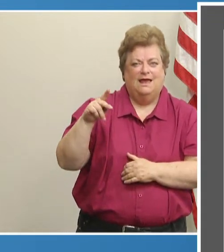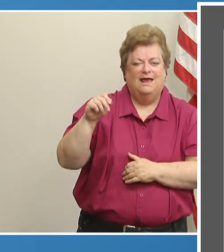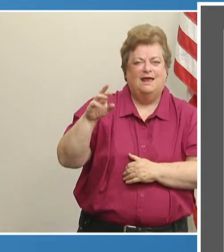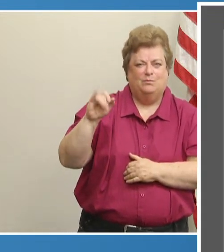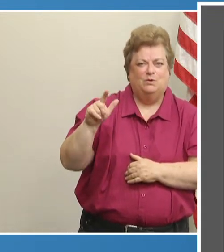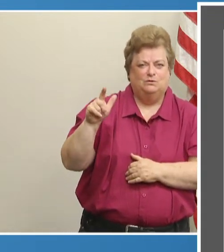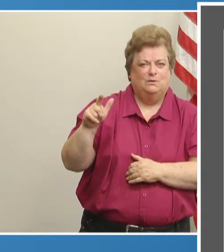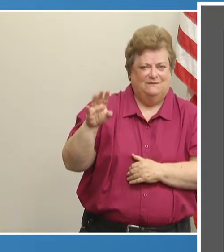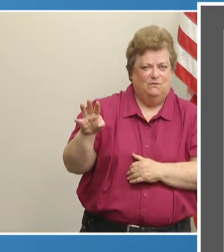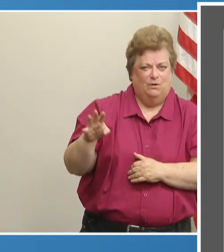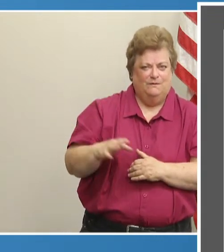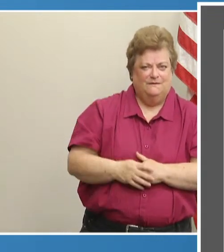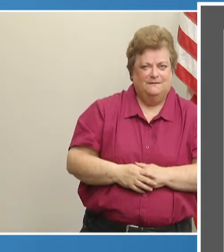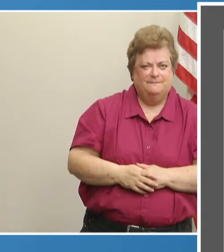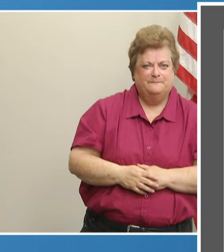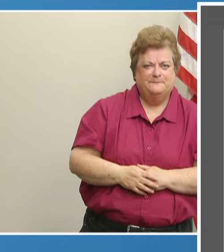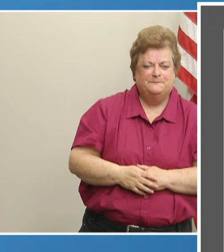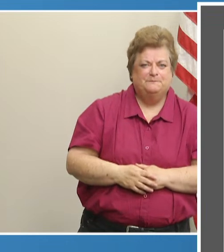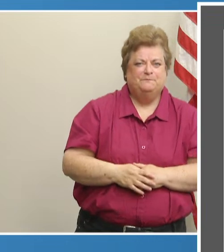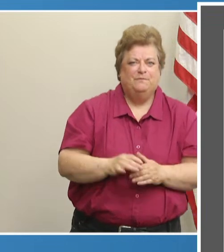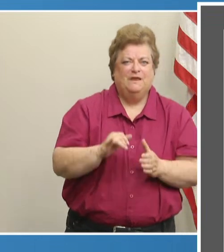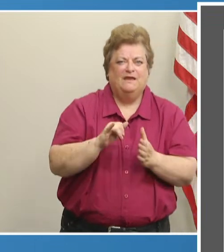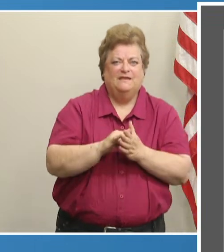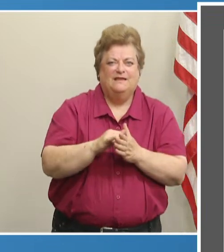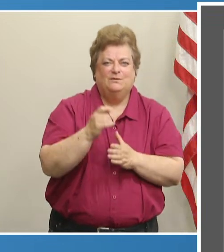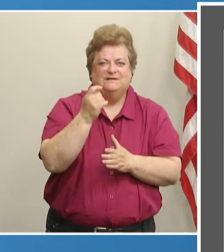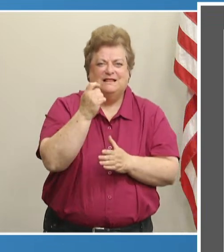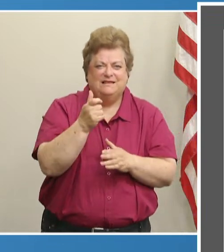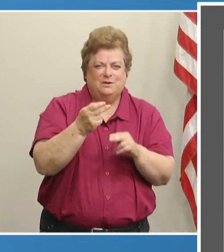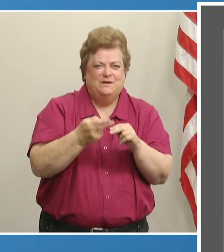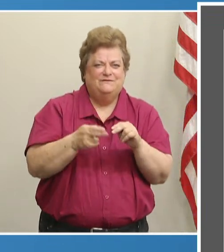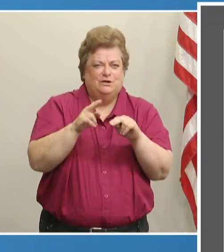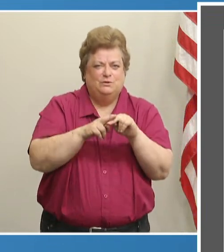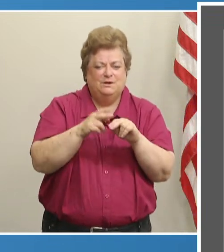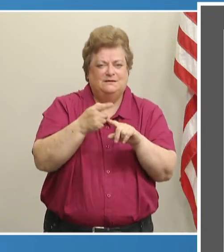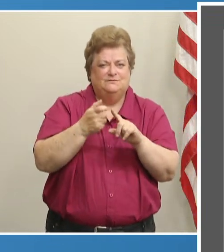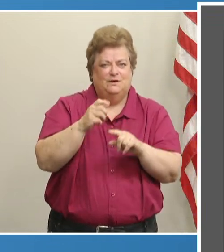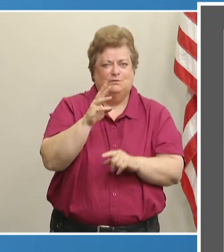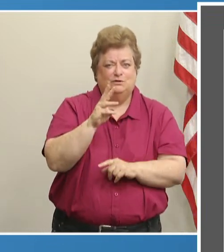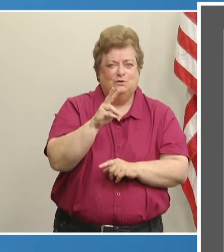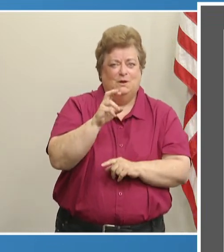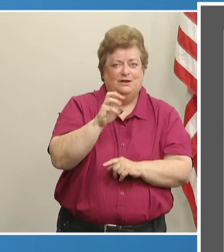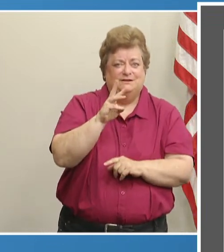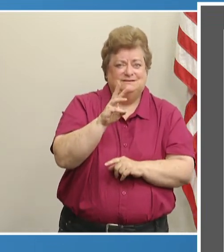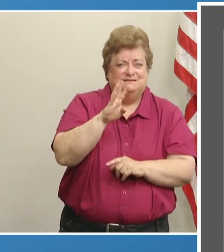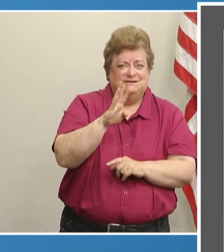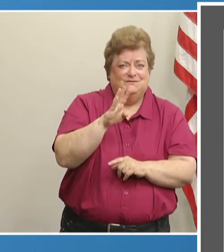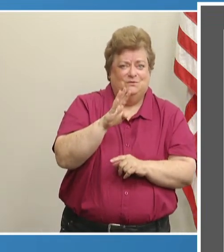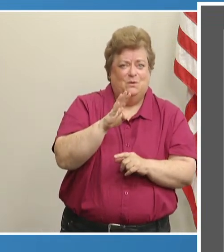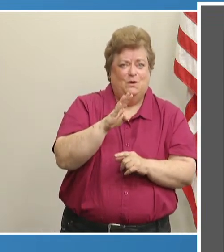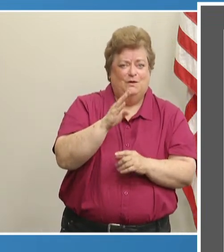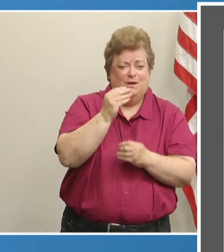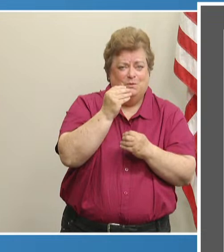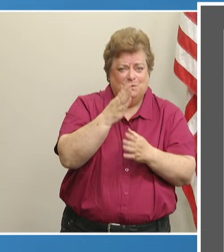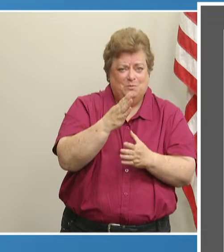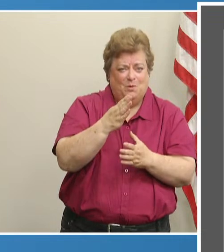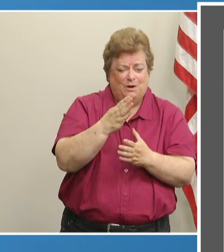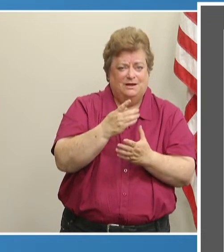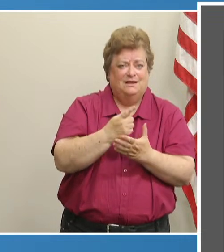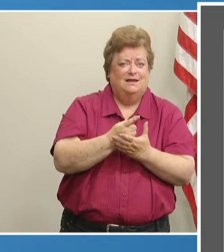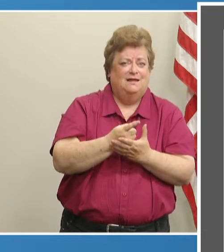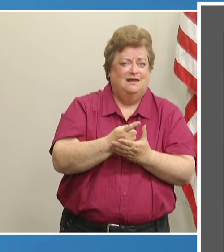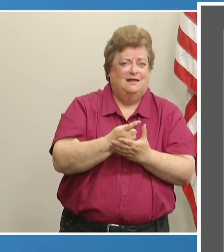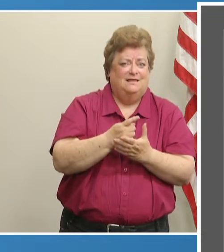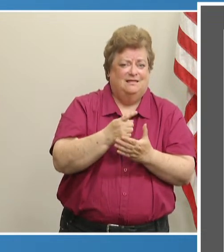That was ending April 24th. This was a slight increase from the 264 new cases